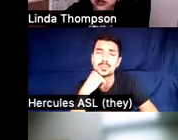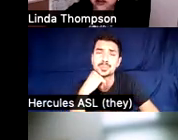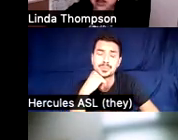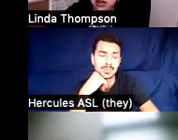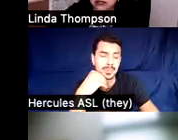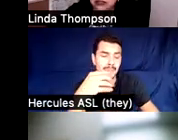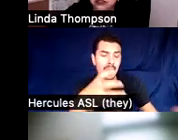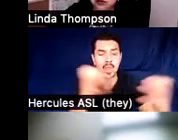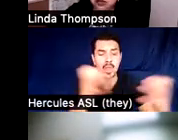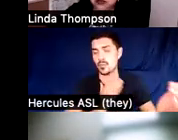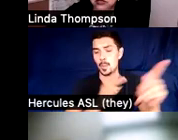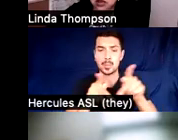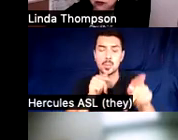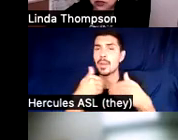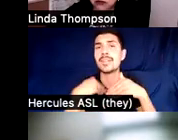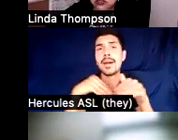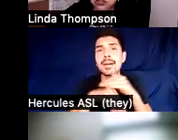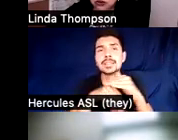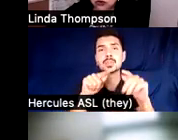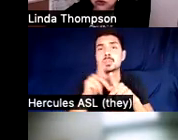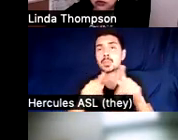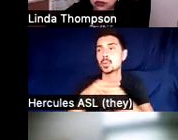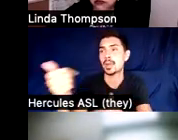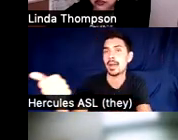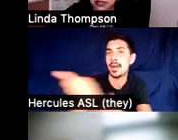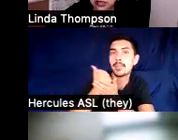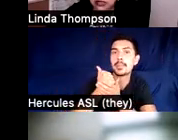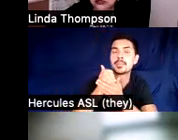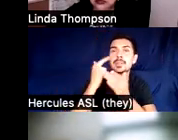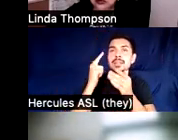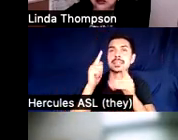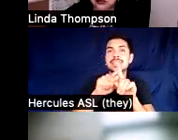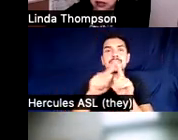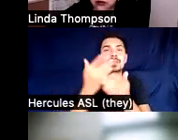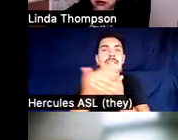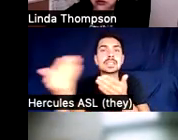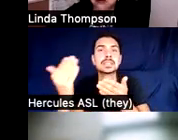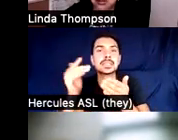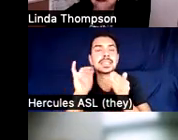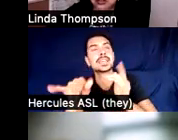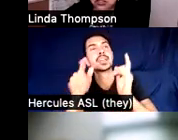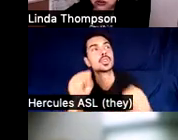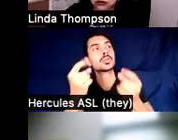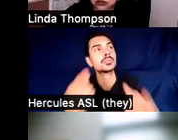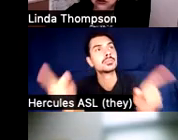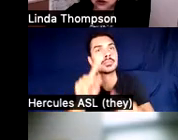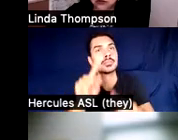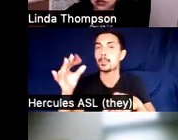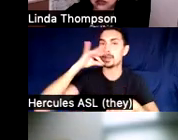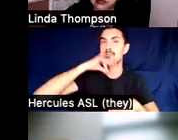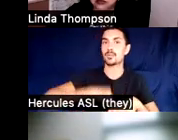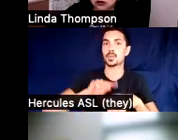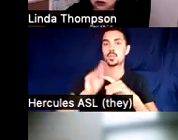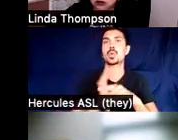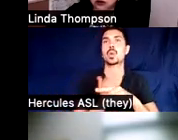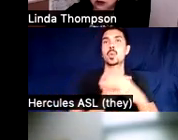they don't have access to people to help them to know the different things that could be beneficial to their